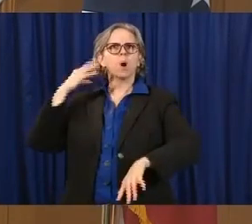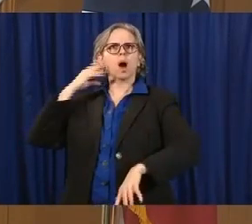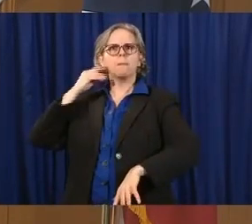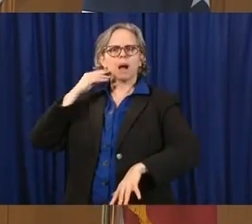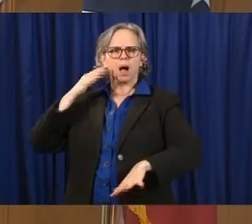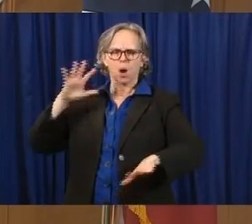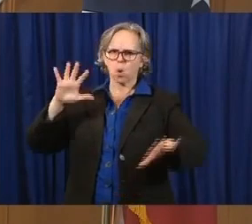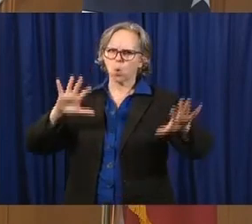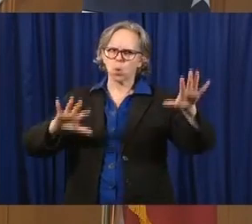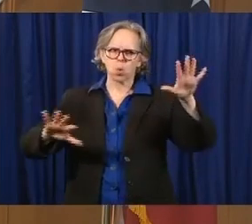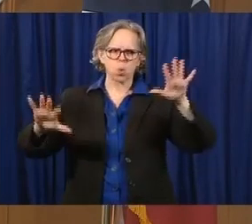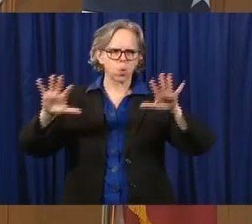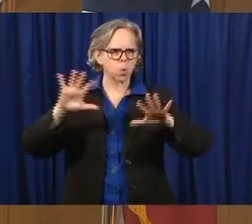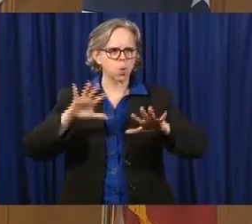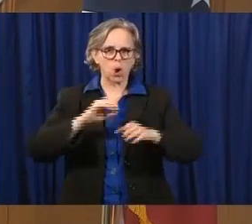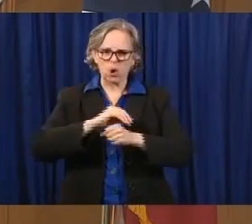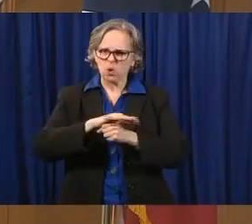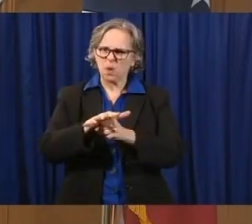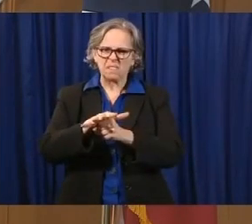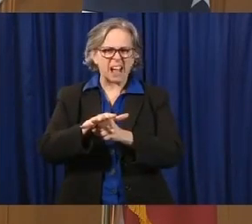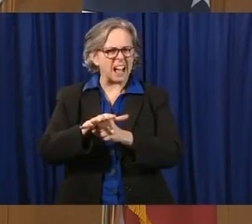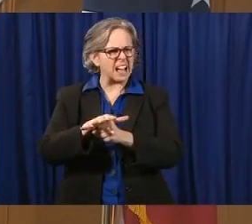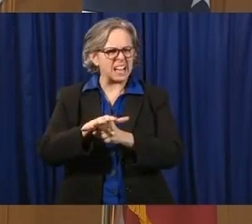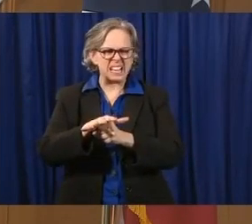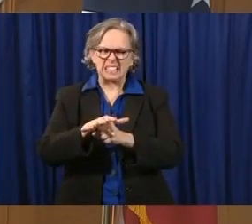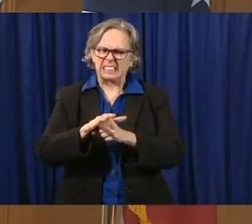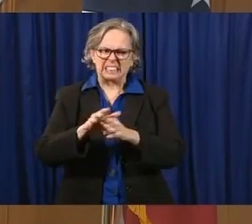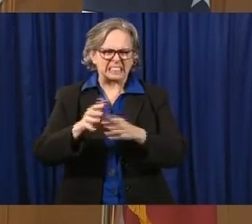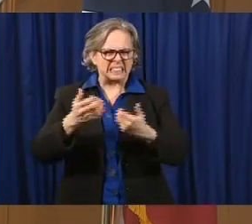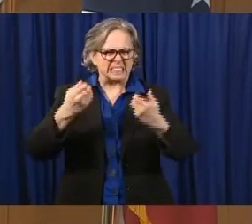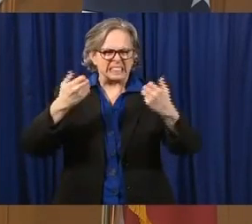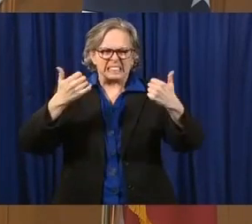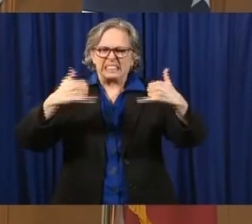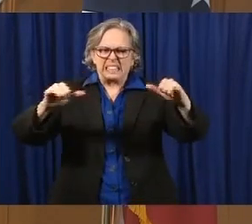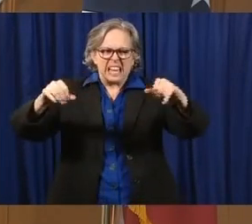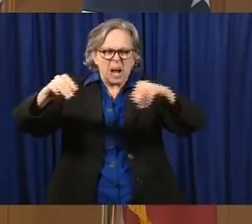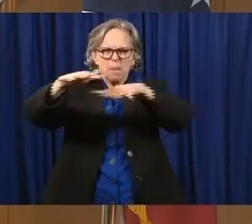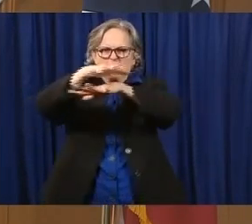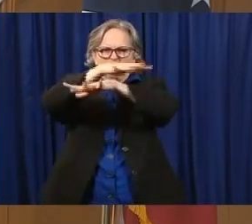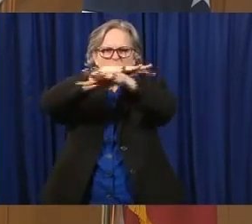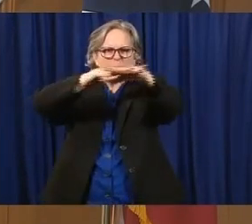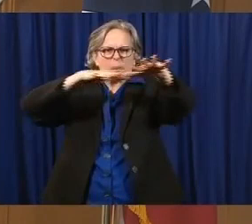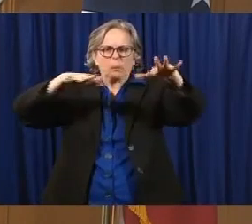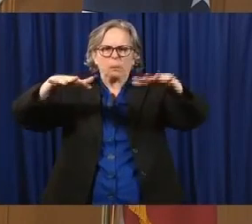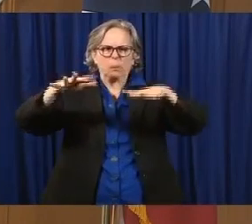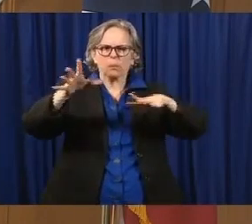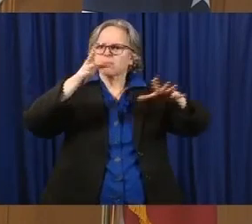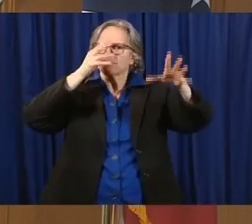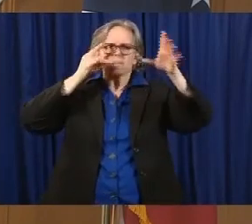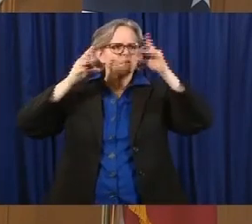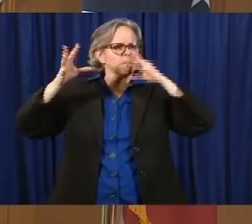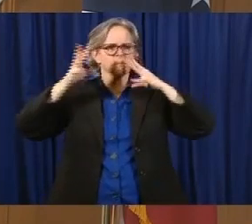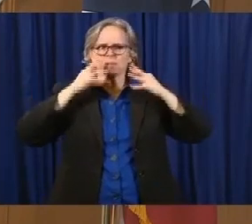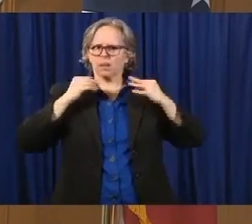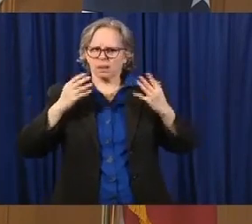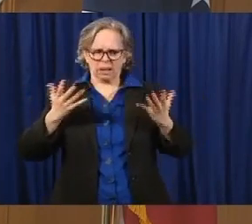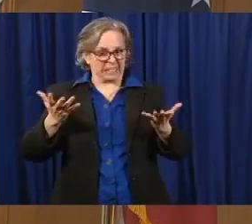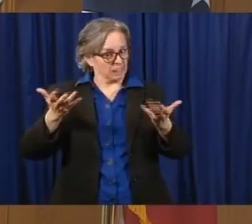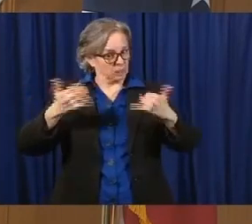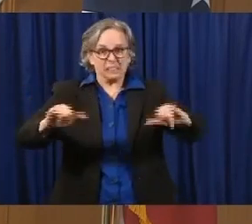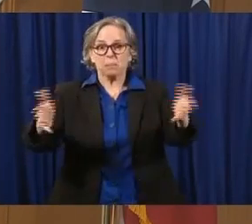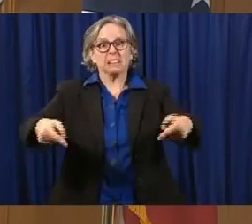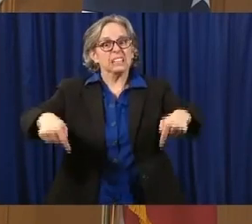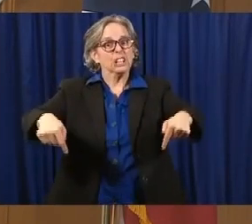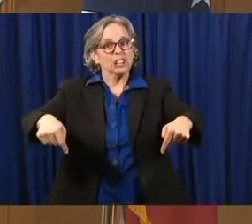Coronavirus is still, as far as we can tell, still going to be very much here. It's still going to be, for some people who